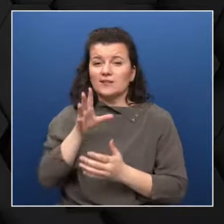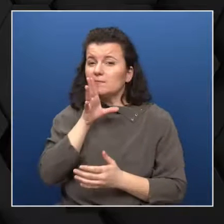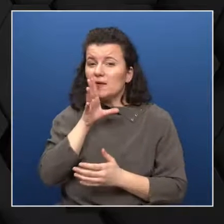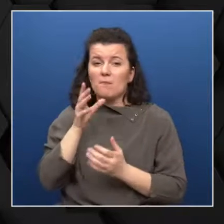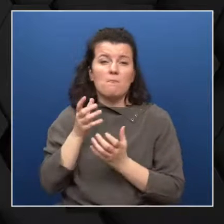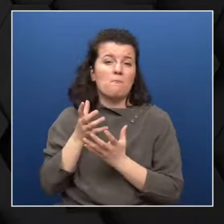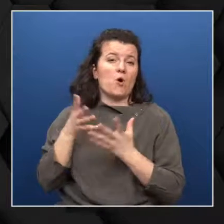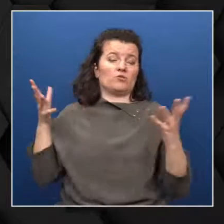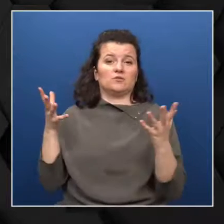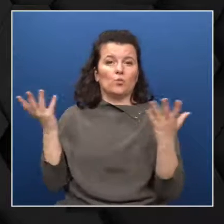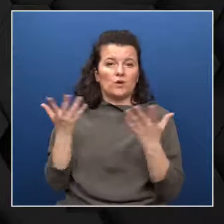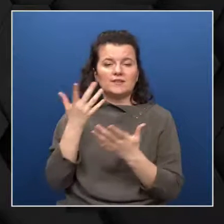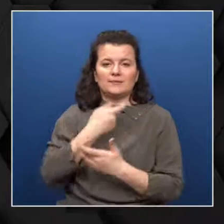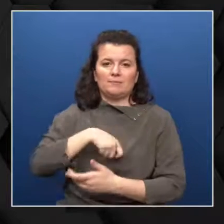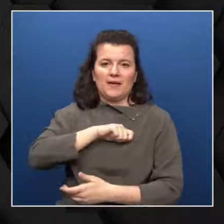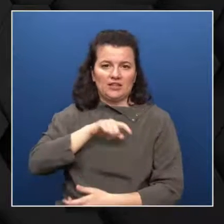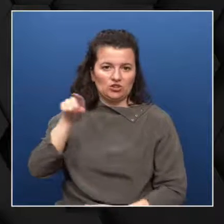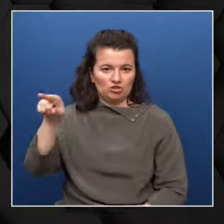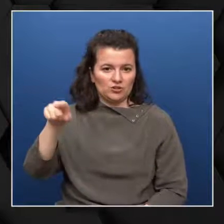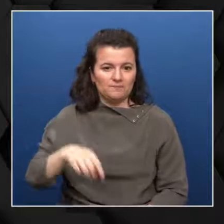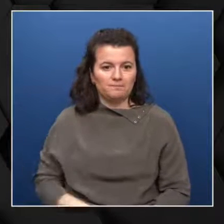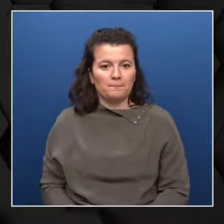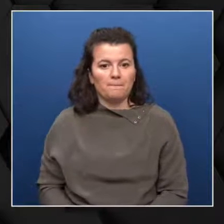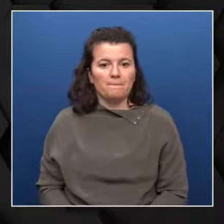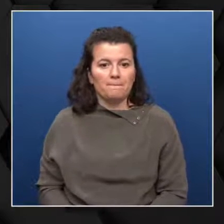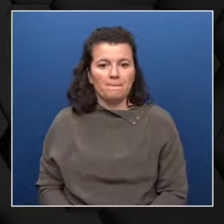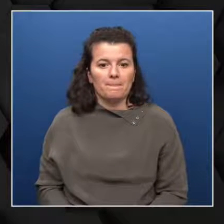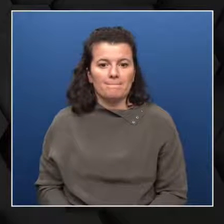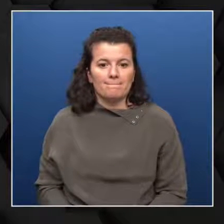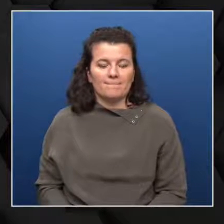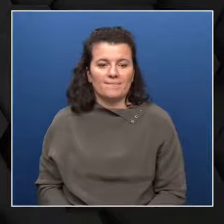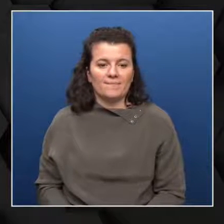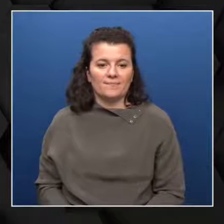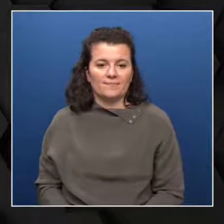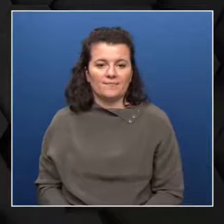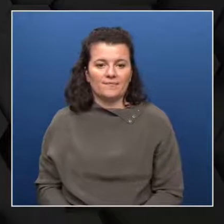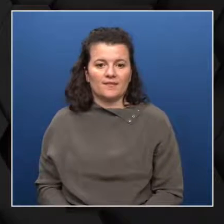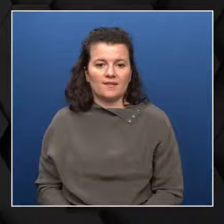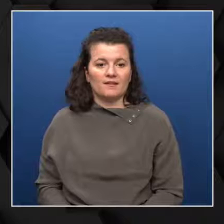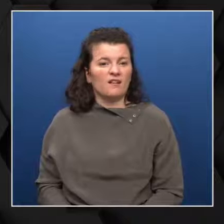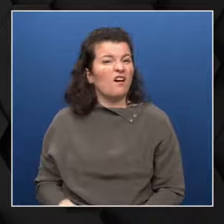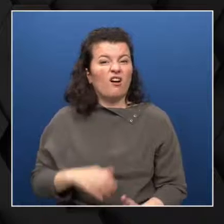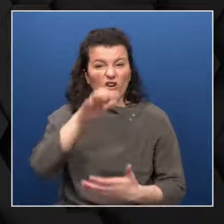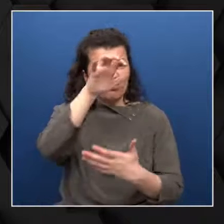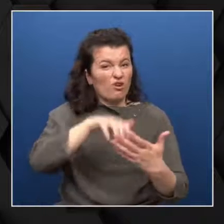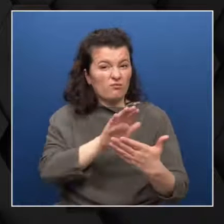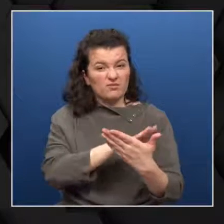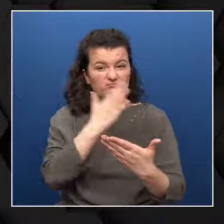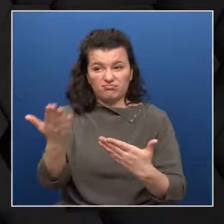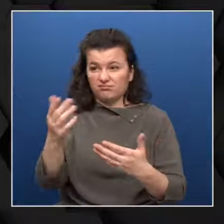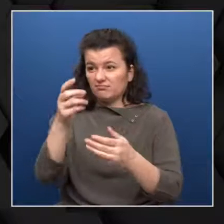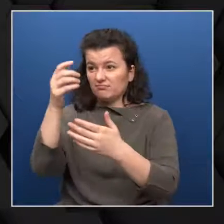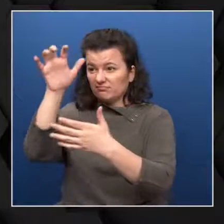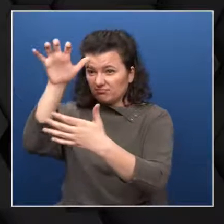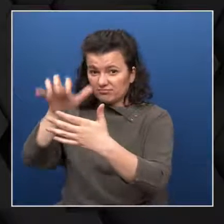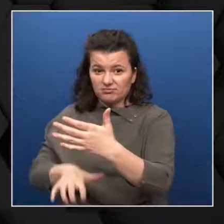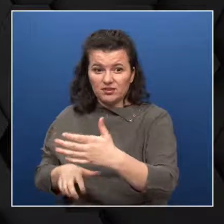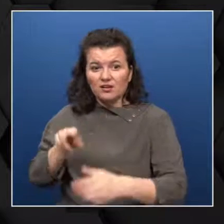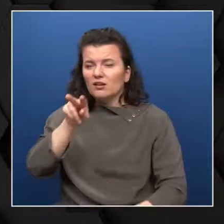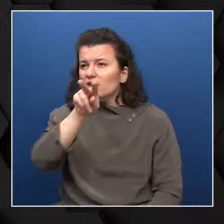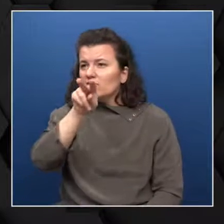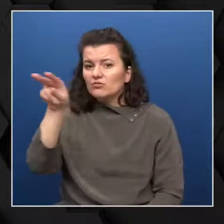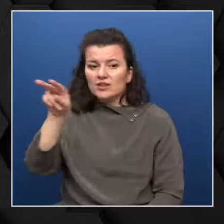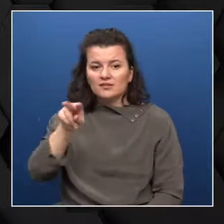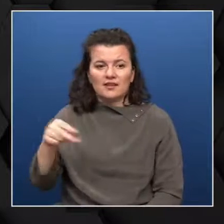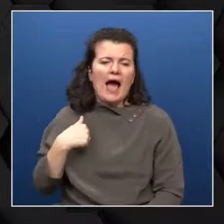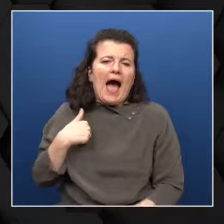Spain, and you can translate by word or document. You can translate the entire document there, and now you can read it. I don't know if I'll be able to read